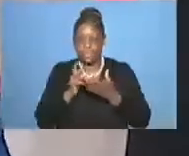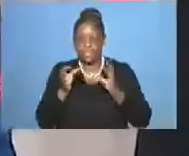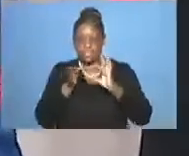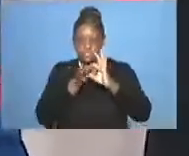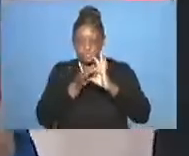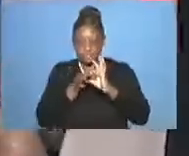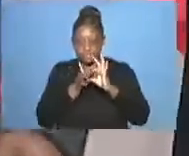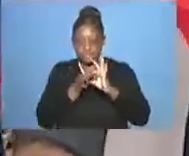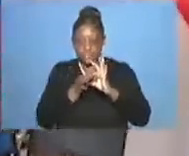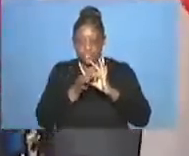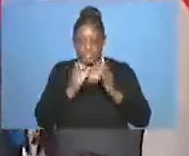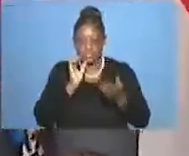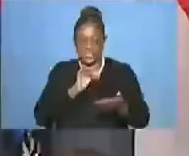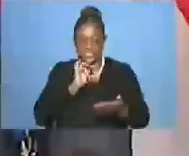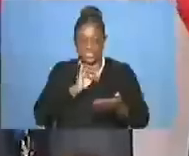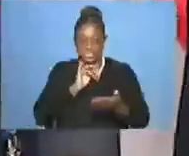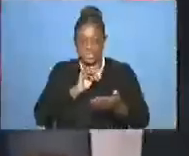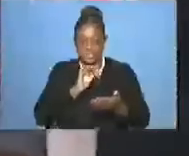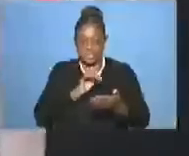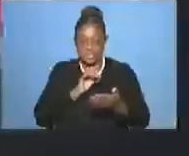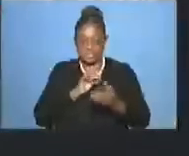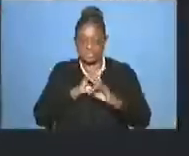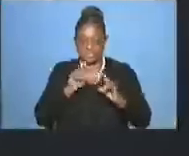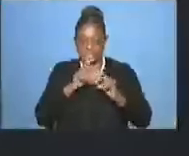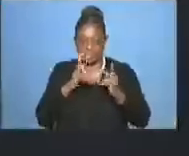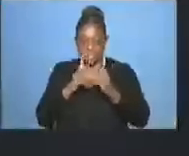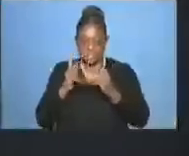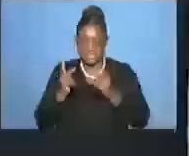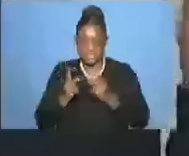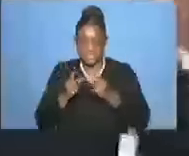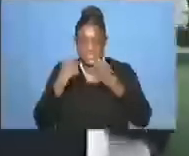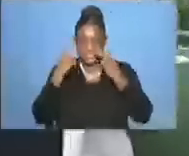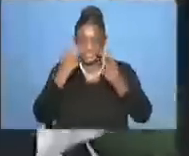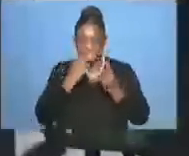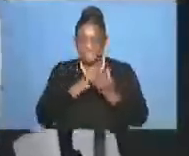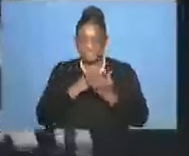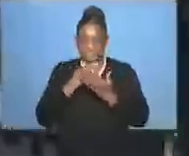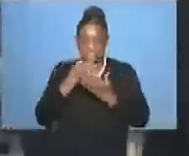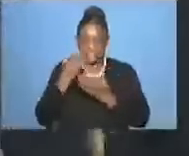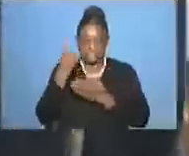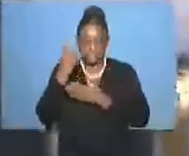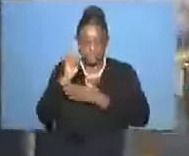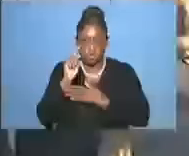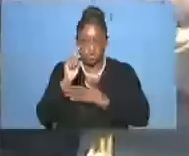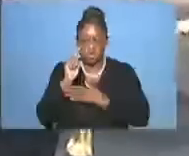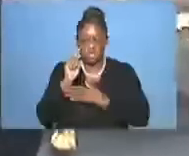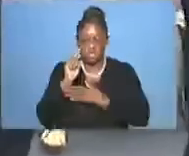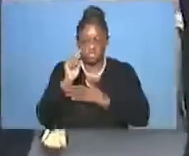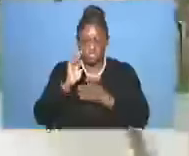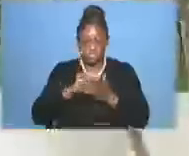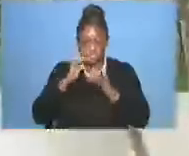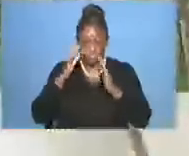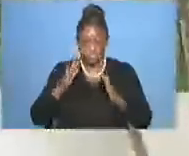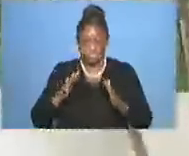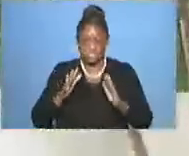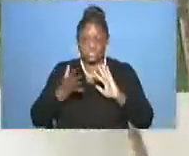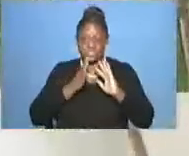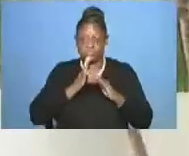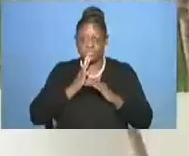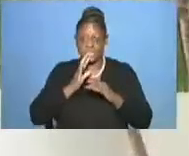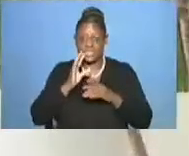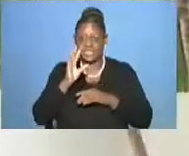allow Bahamians to study abroad and one that could see an increase in students fluent in Spanish.